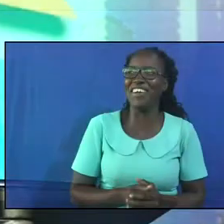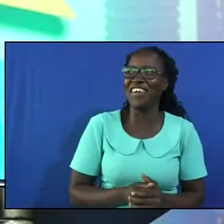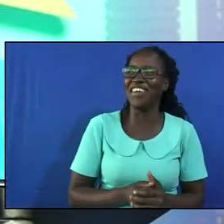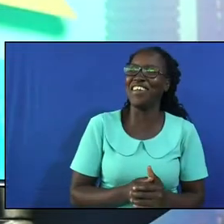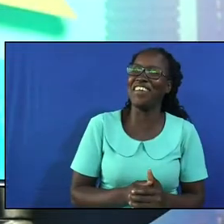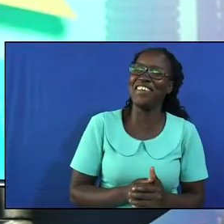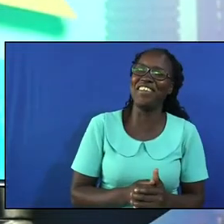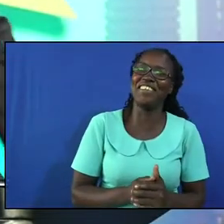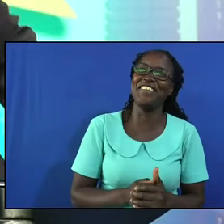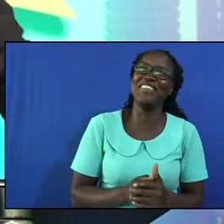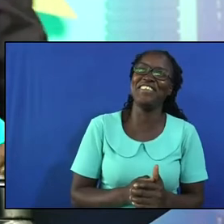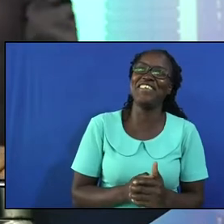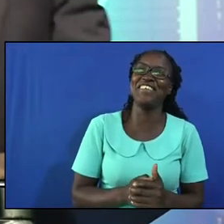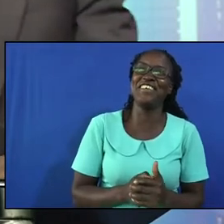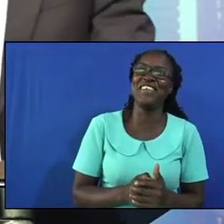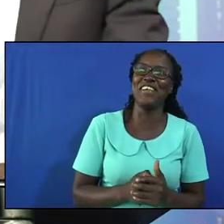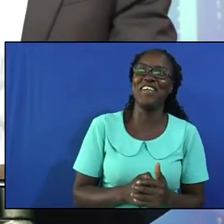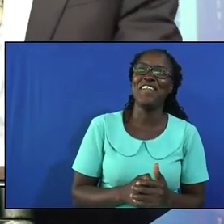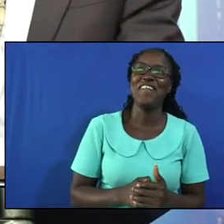Hey.